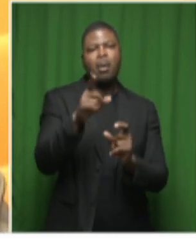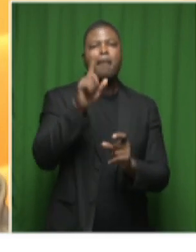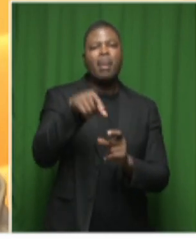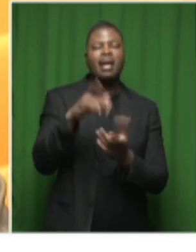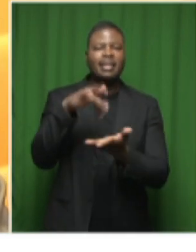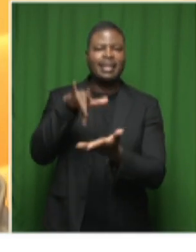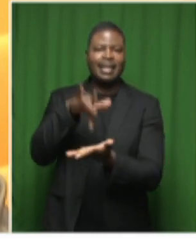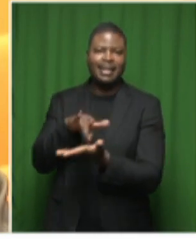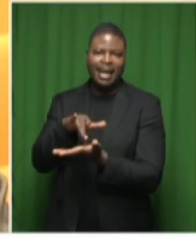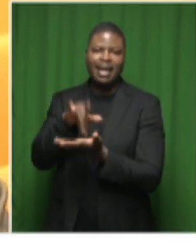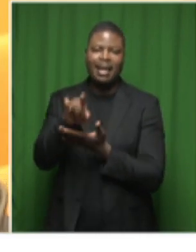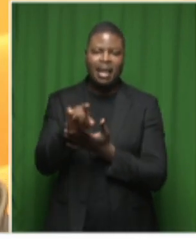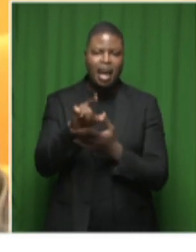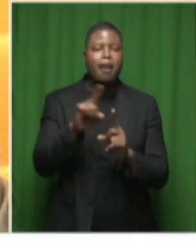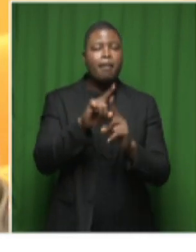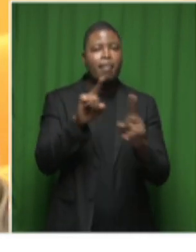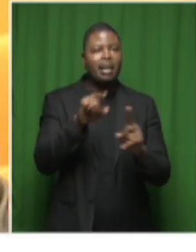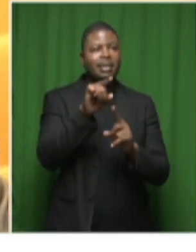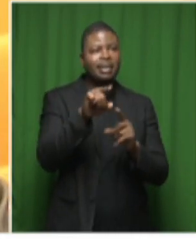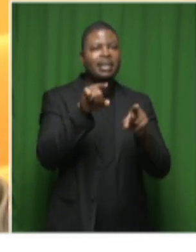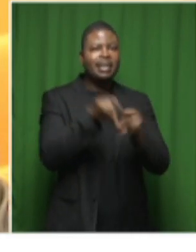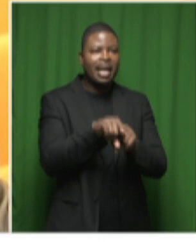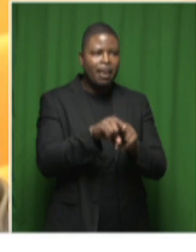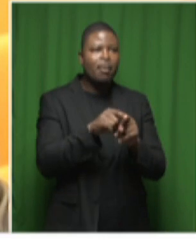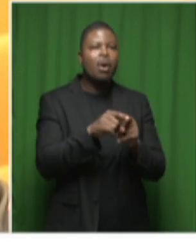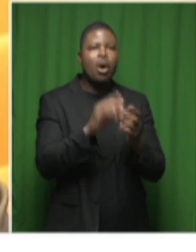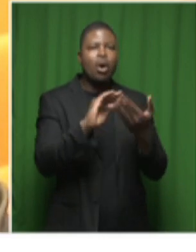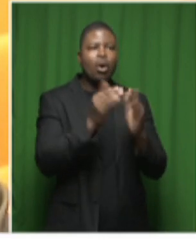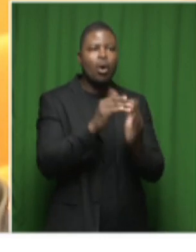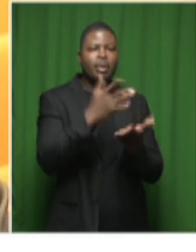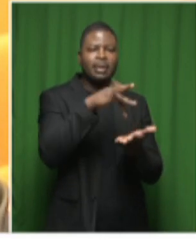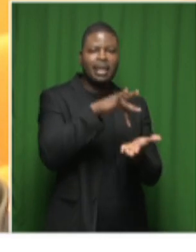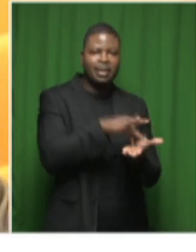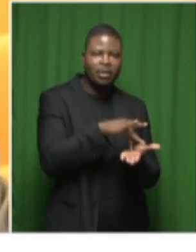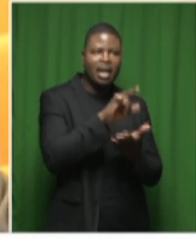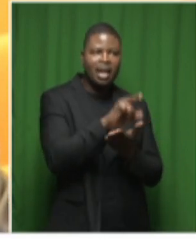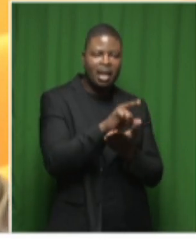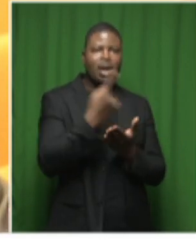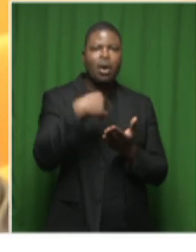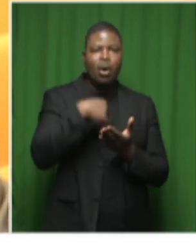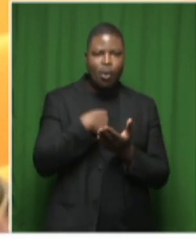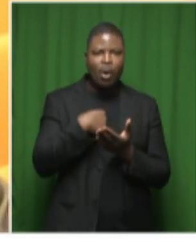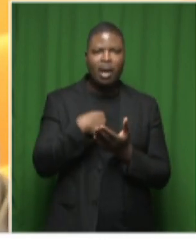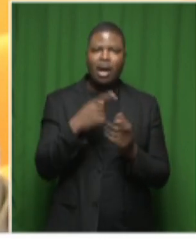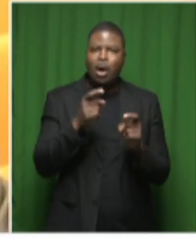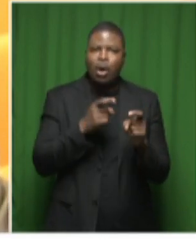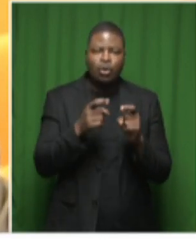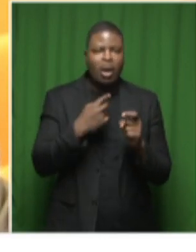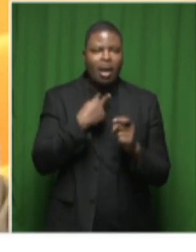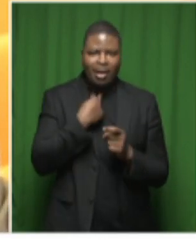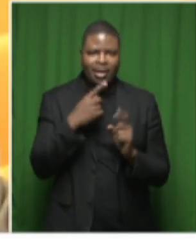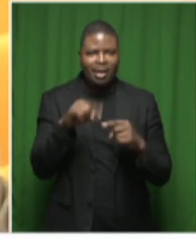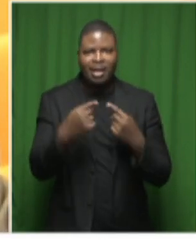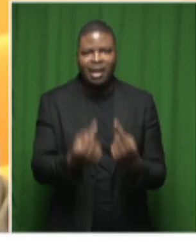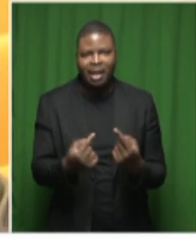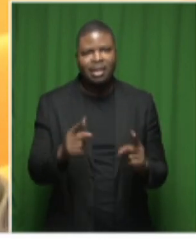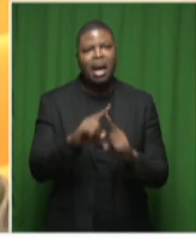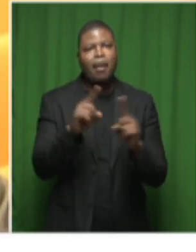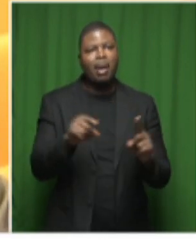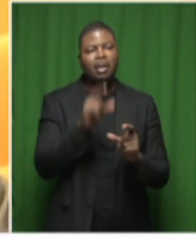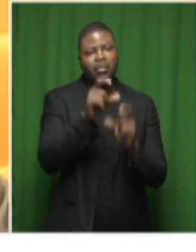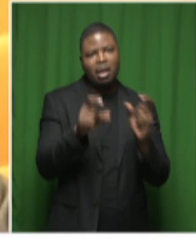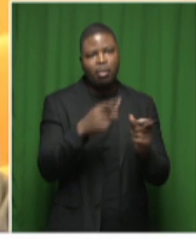persons central and the communities central in this whole effort. they are critical for guiding